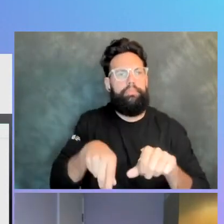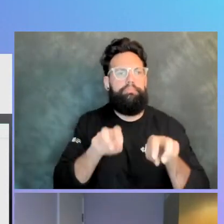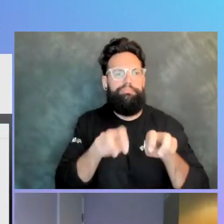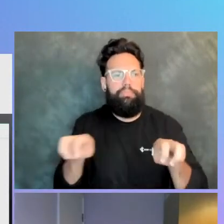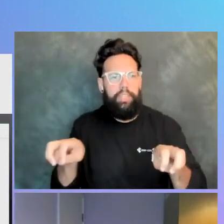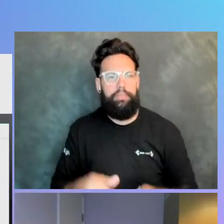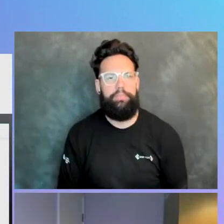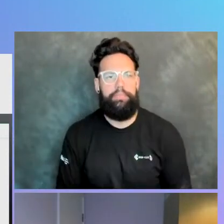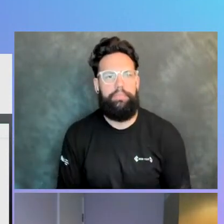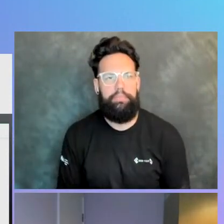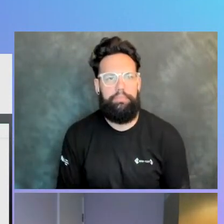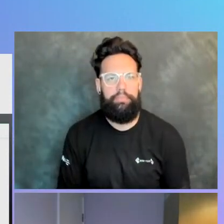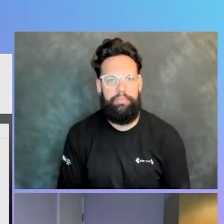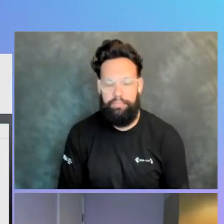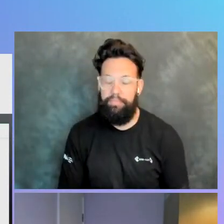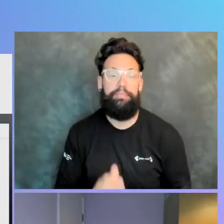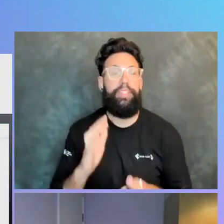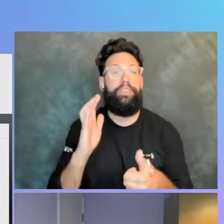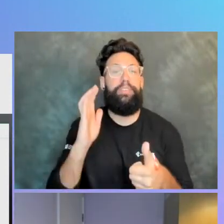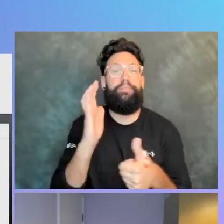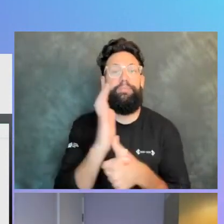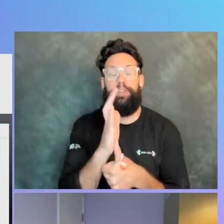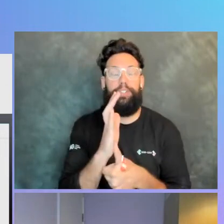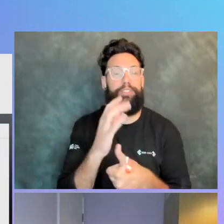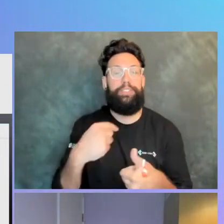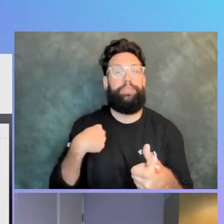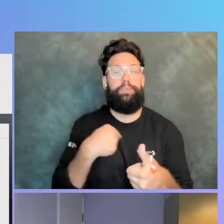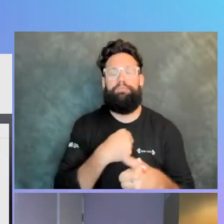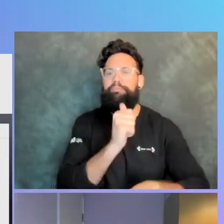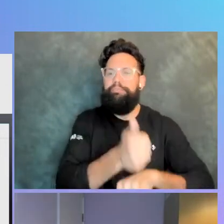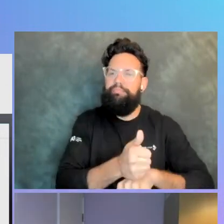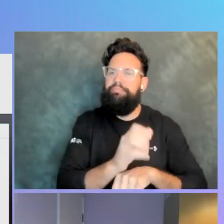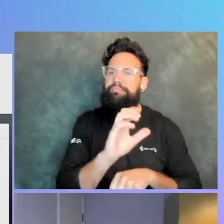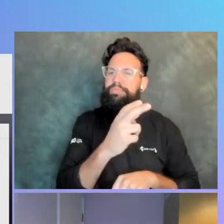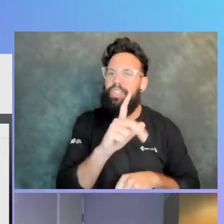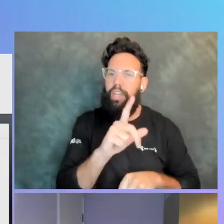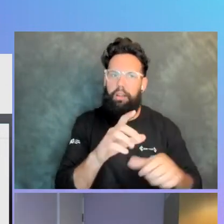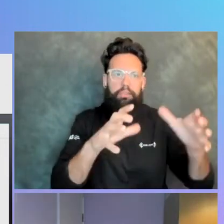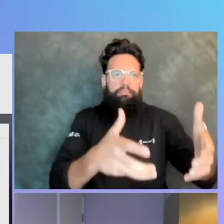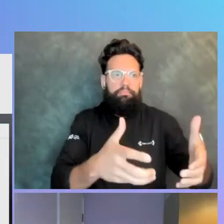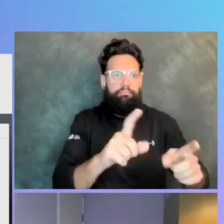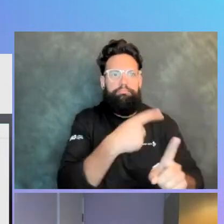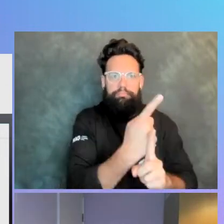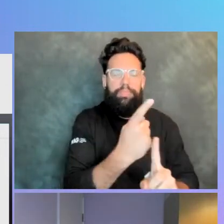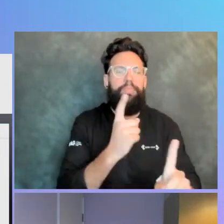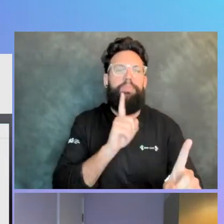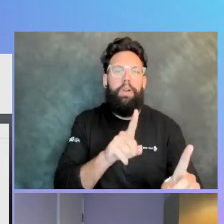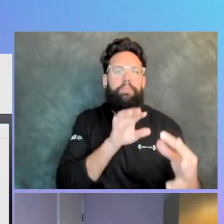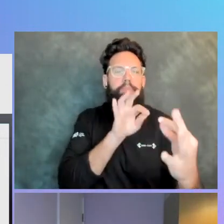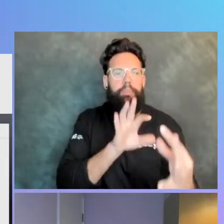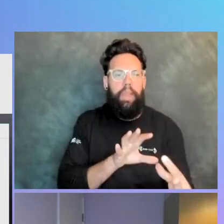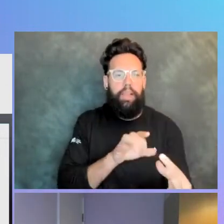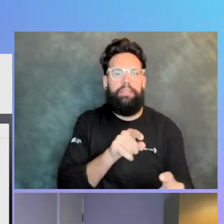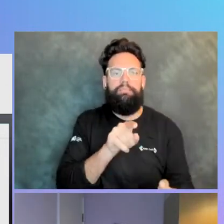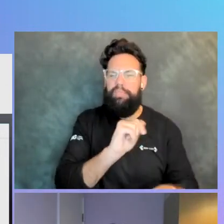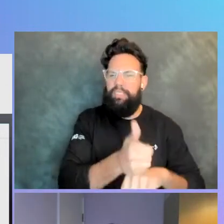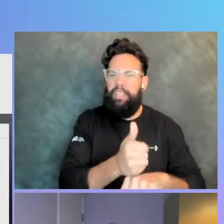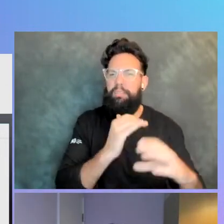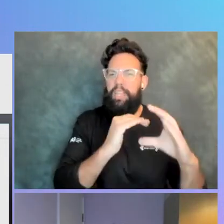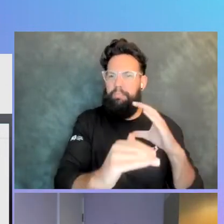by creating an accessibility-specific channel for feedback, which is the email address,